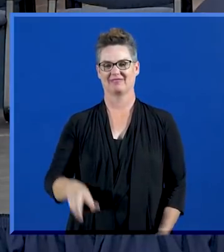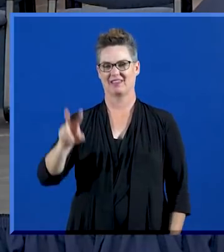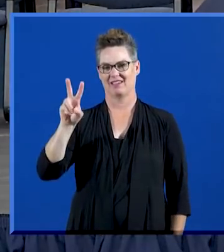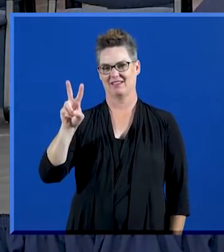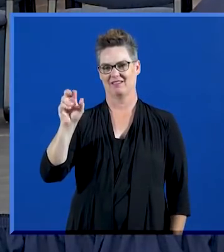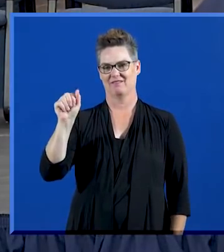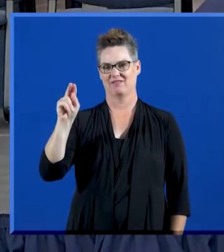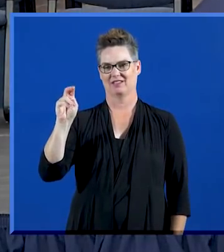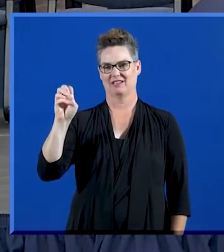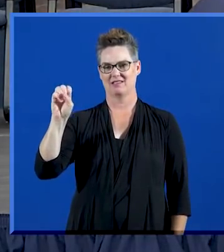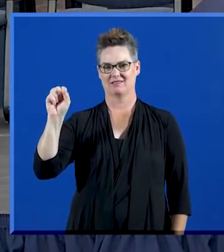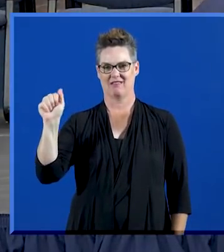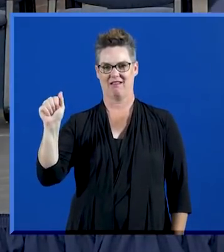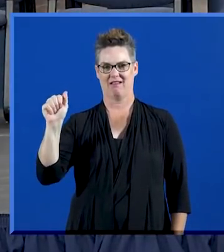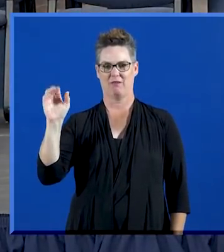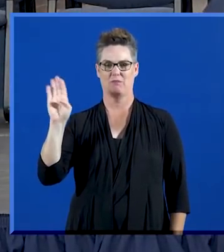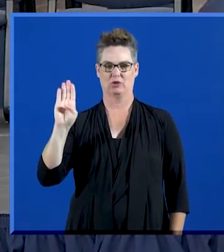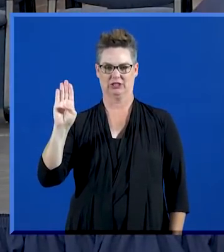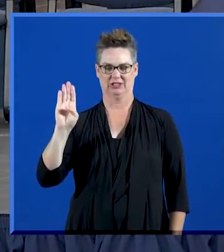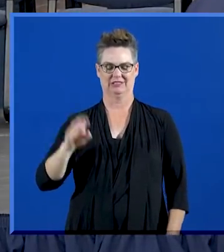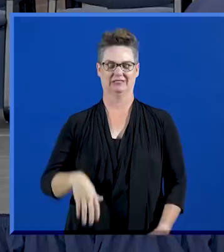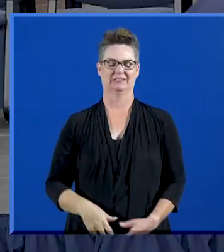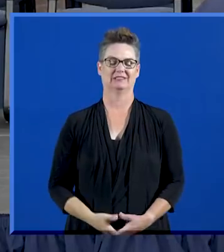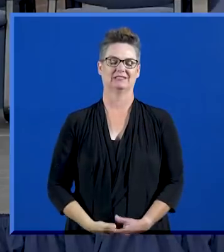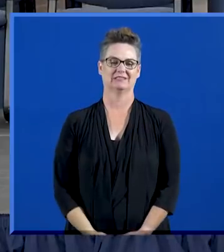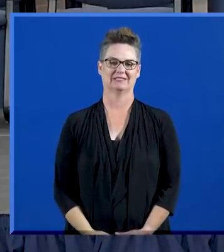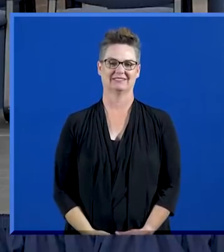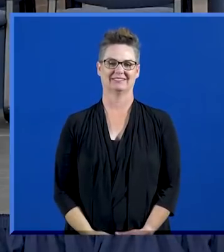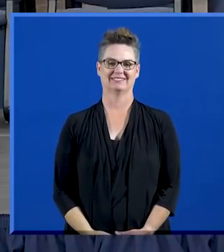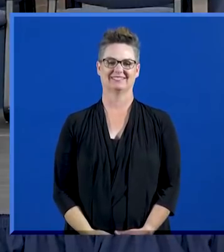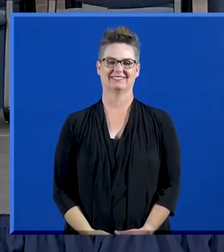Vanessa Borges.